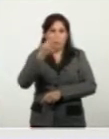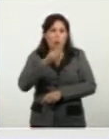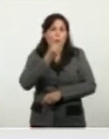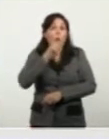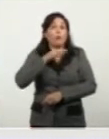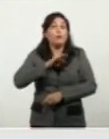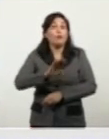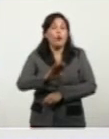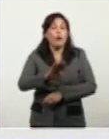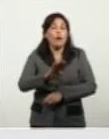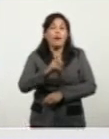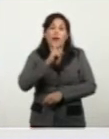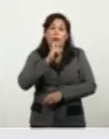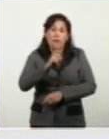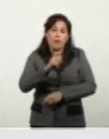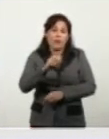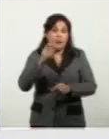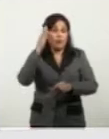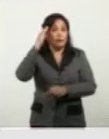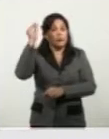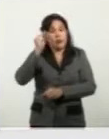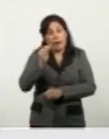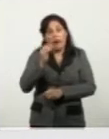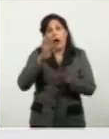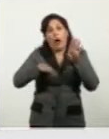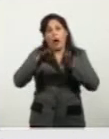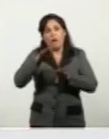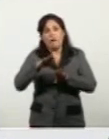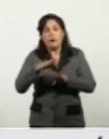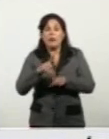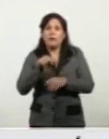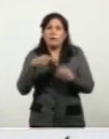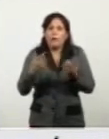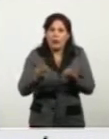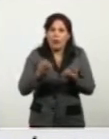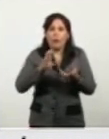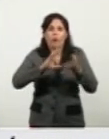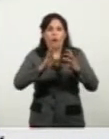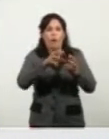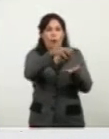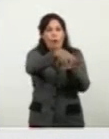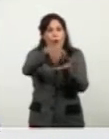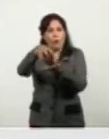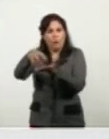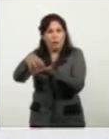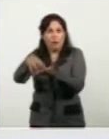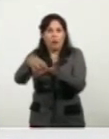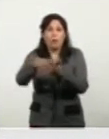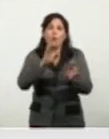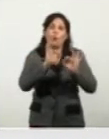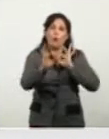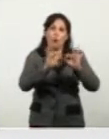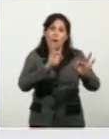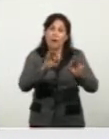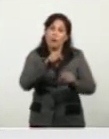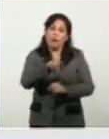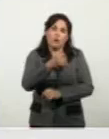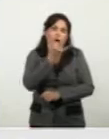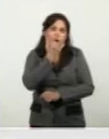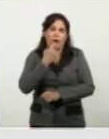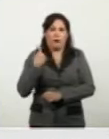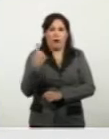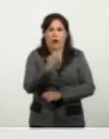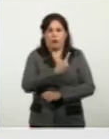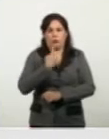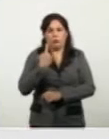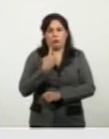and for the entire country, having this number of cases at this moment, when we thought, and when even some people